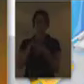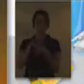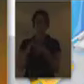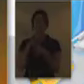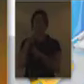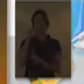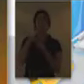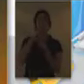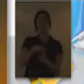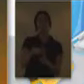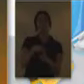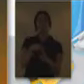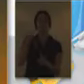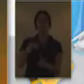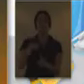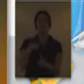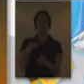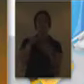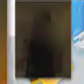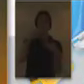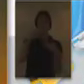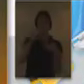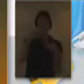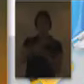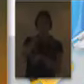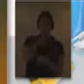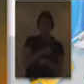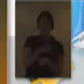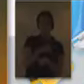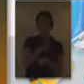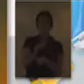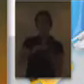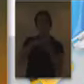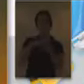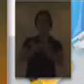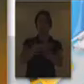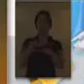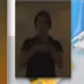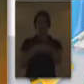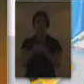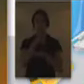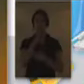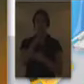And it was about validating the user devices, the architecture for accessibility,